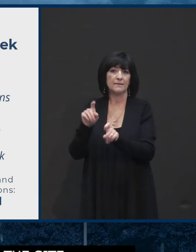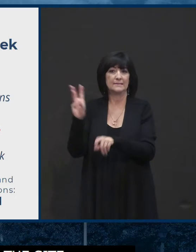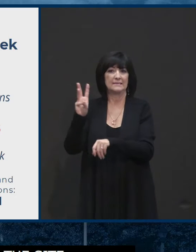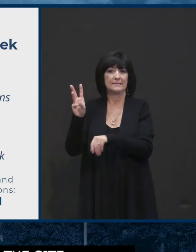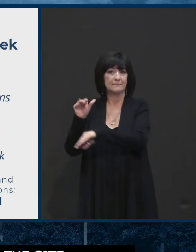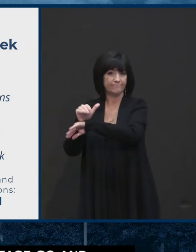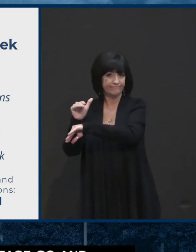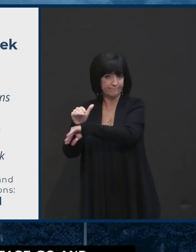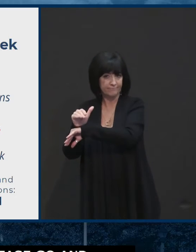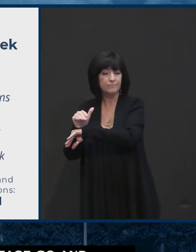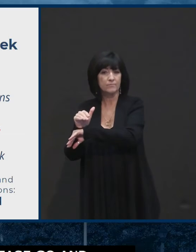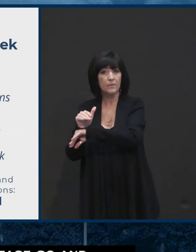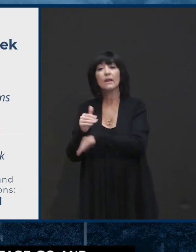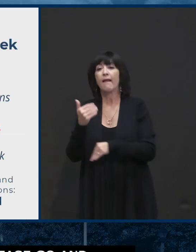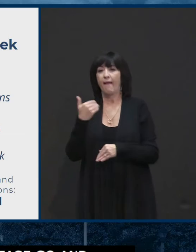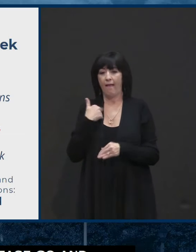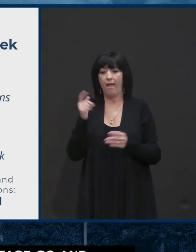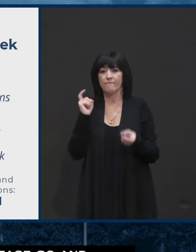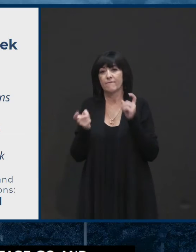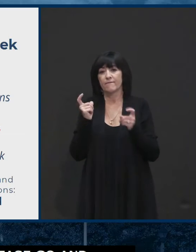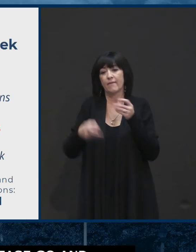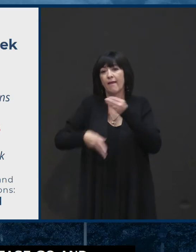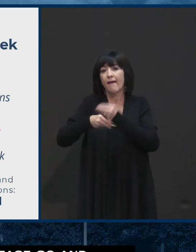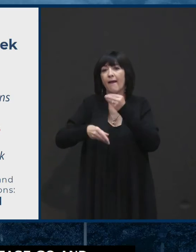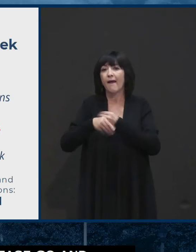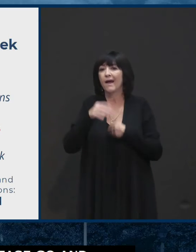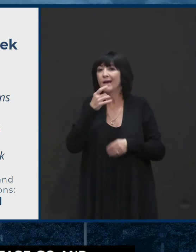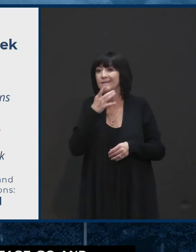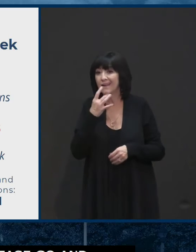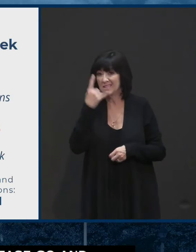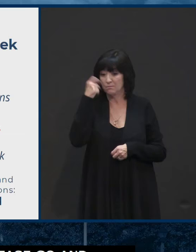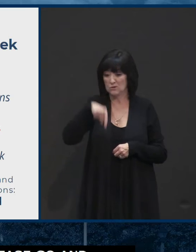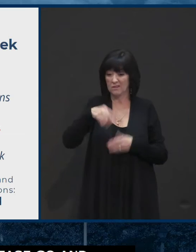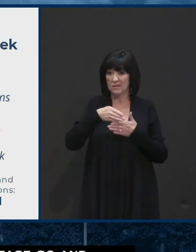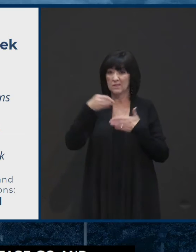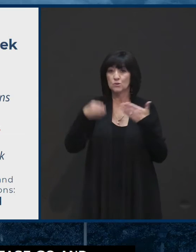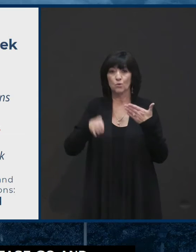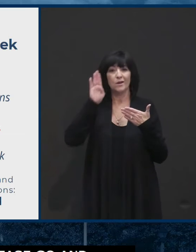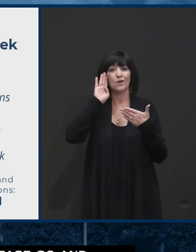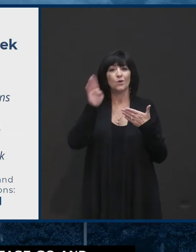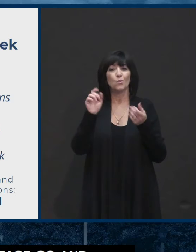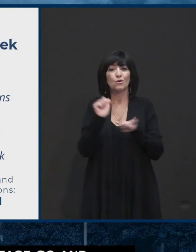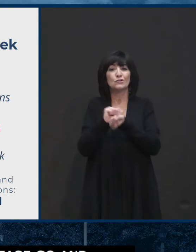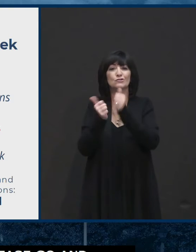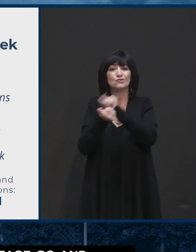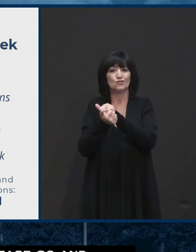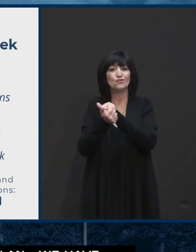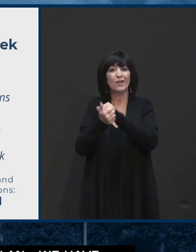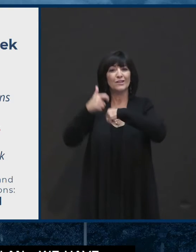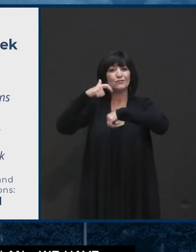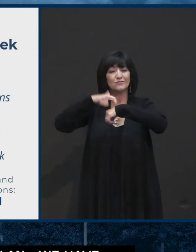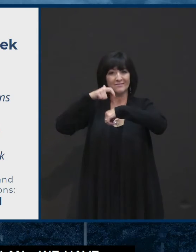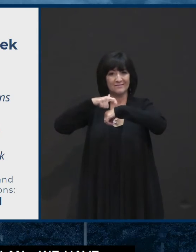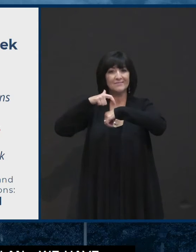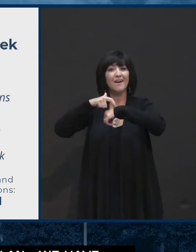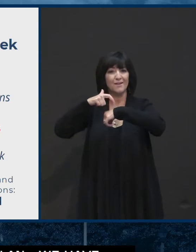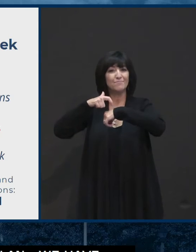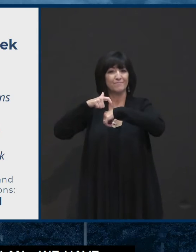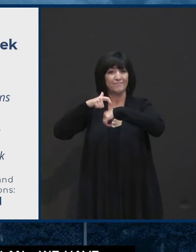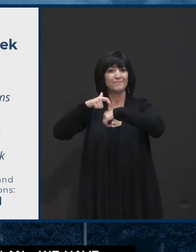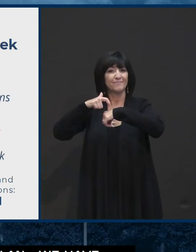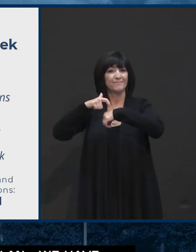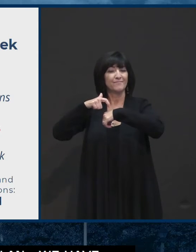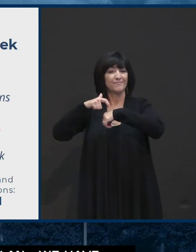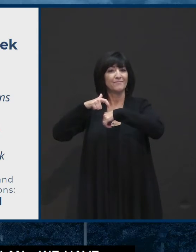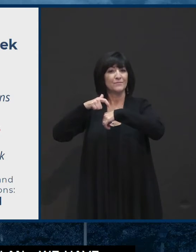trailers as well with lights. This weekend we changed the clock, so it's going to be getting darker even earlier right now, but we still want to make sure we are having